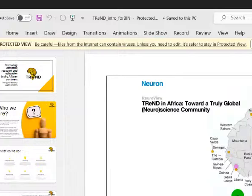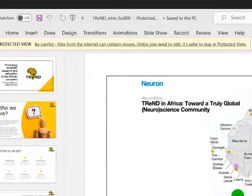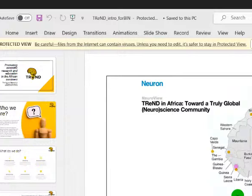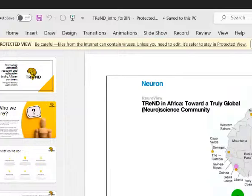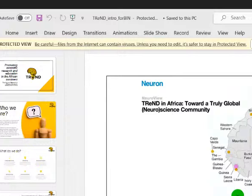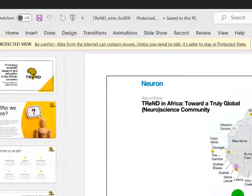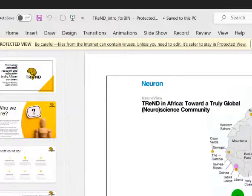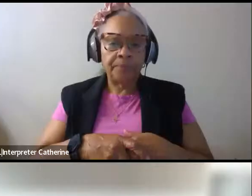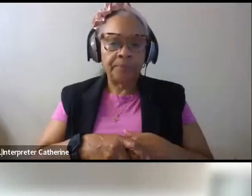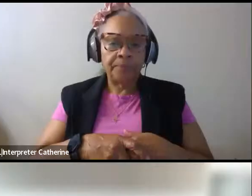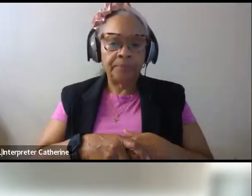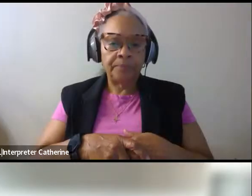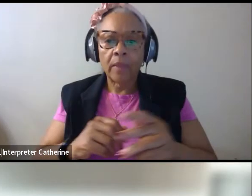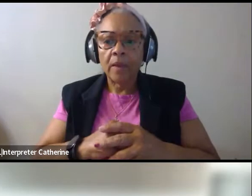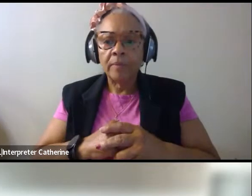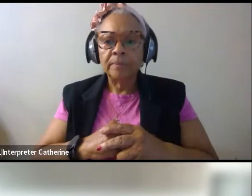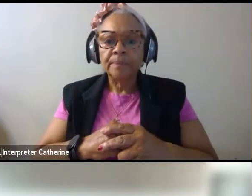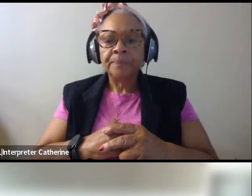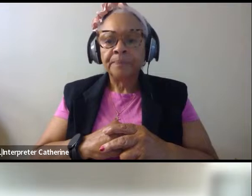Okay.